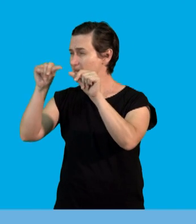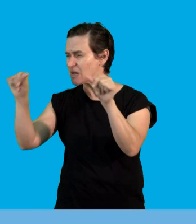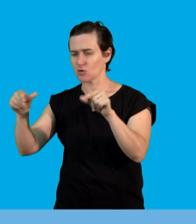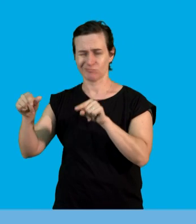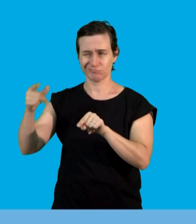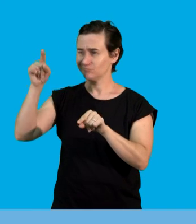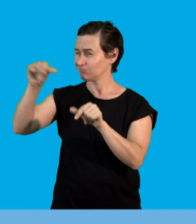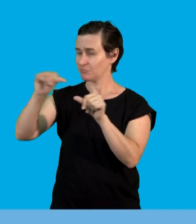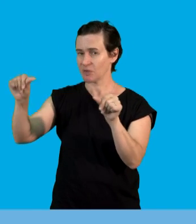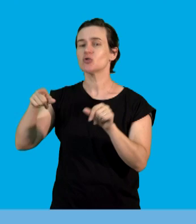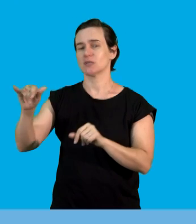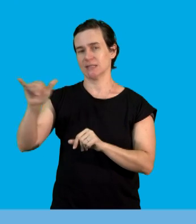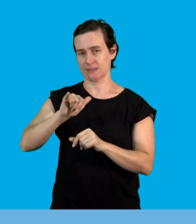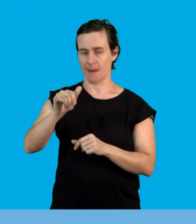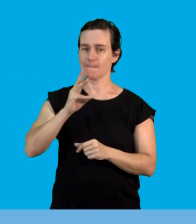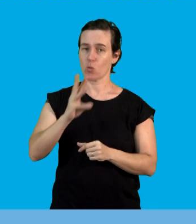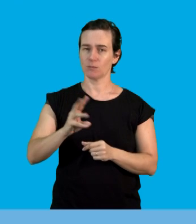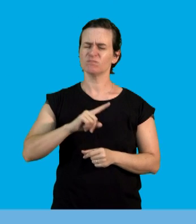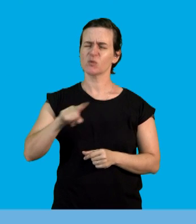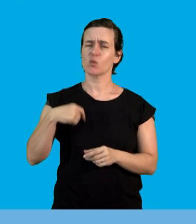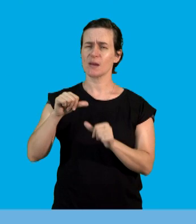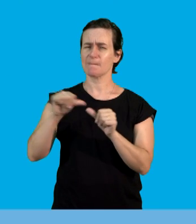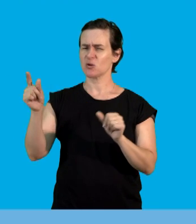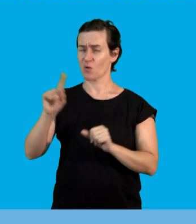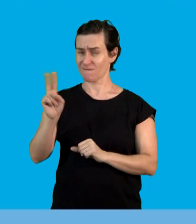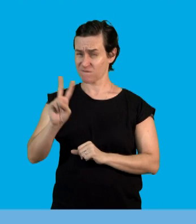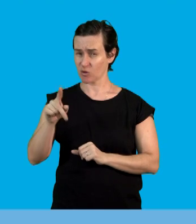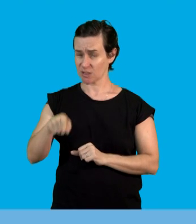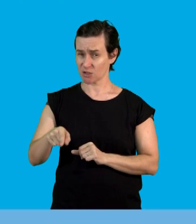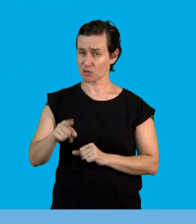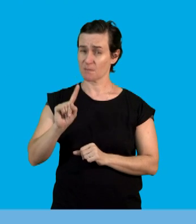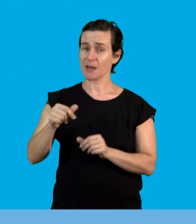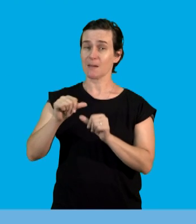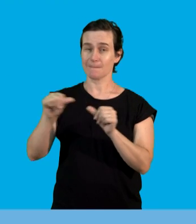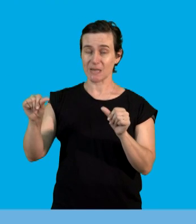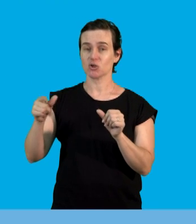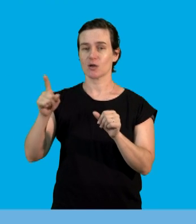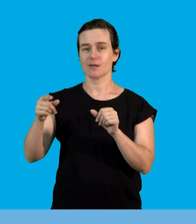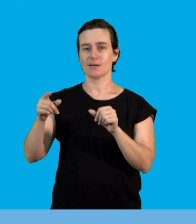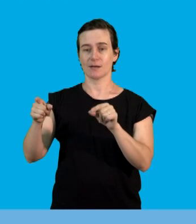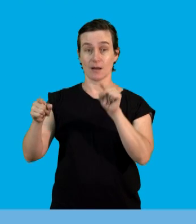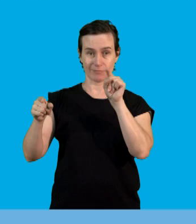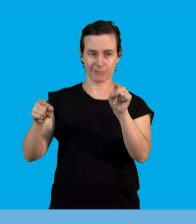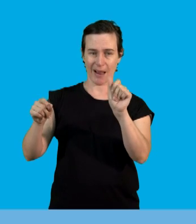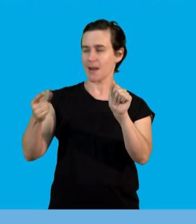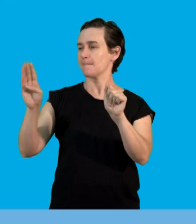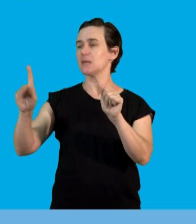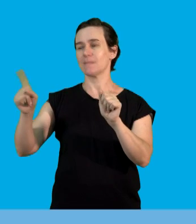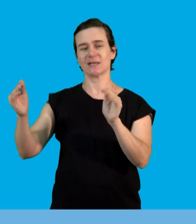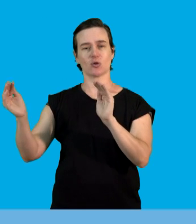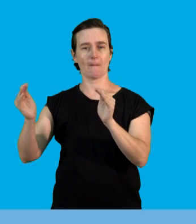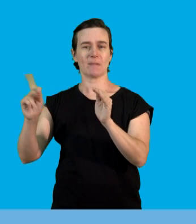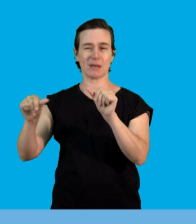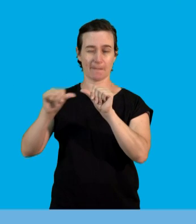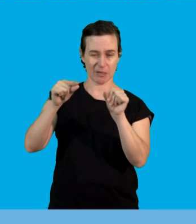from. Remember, for us to measure the voltage or the potential difference, you need to measure across 2 points, point A and point B.